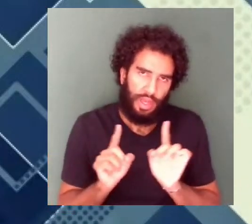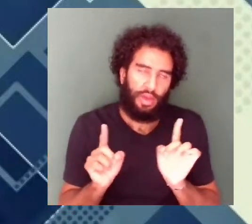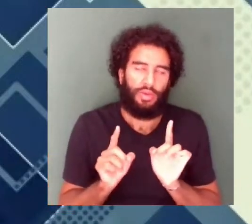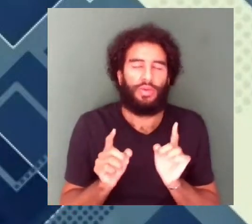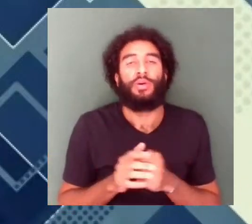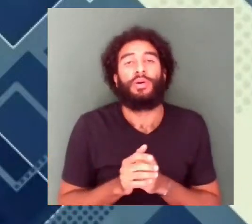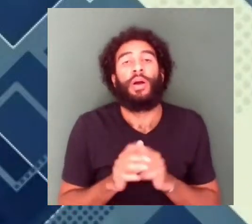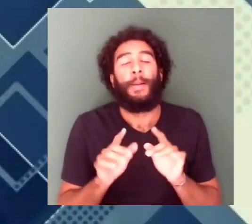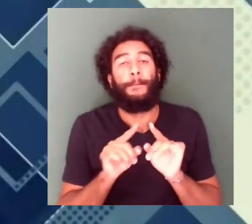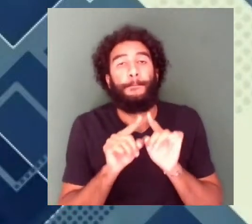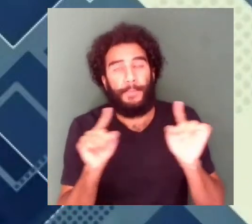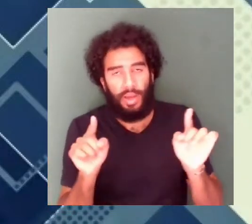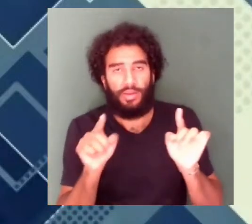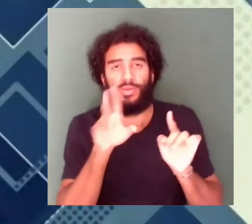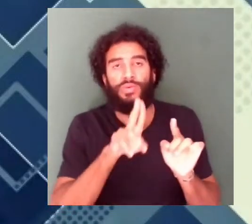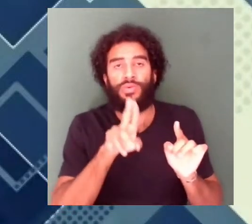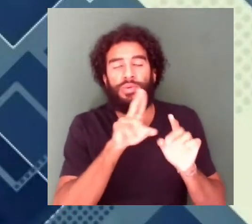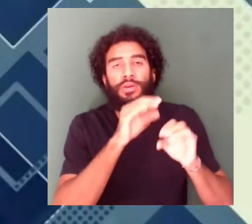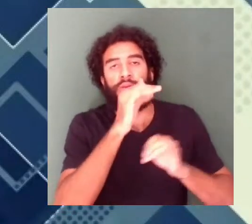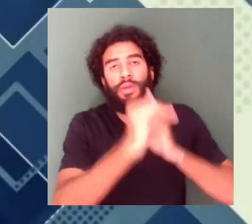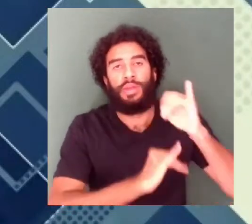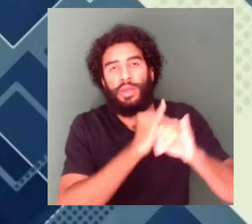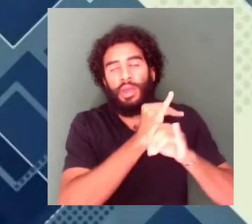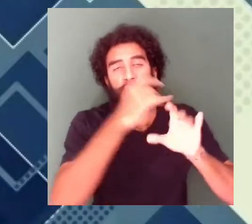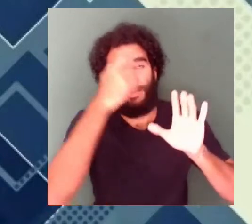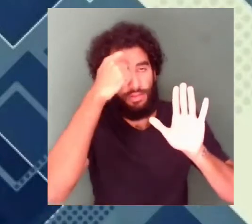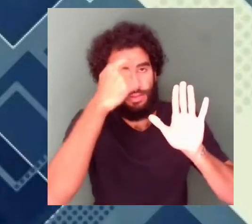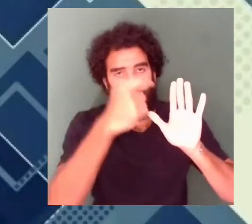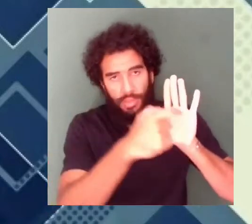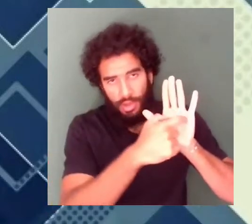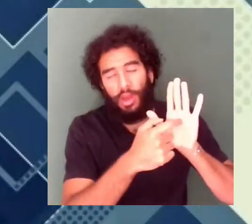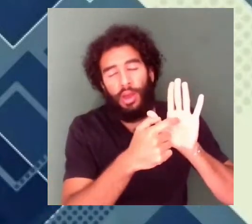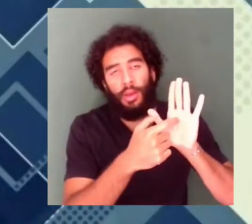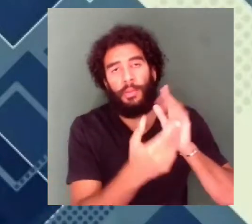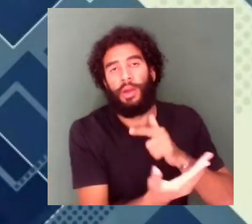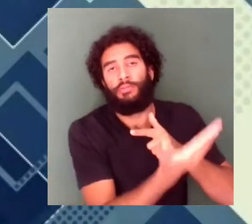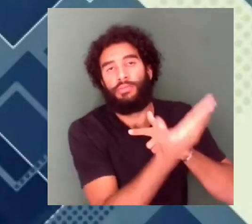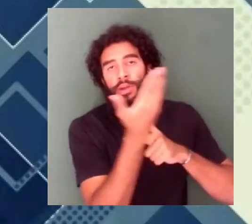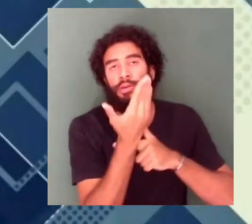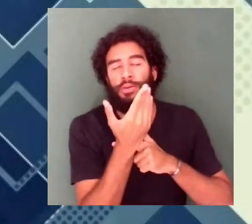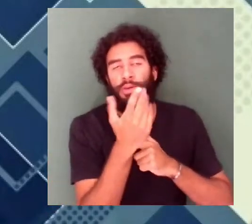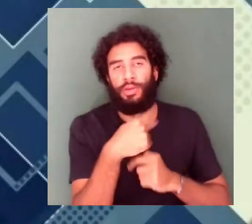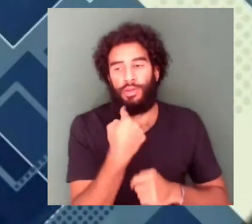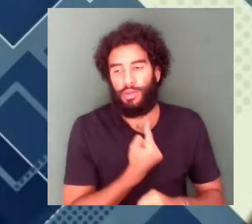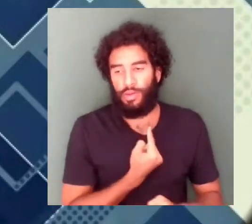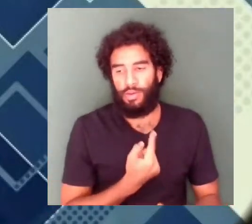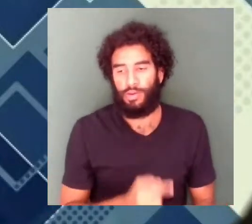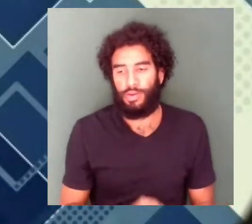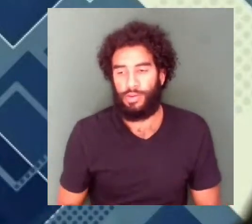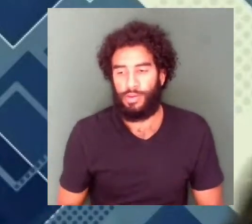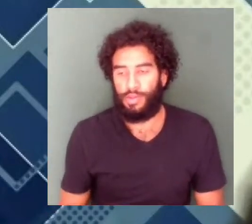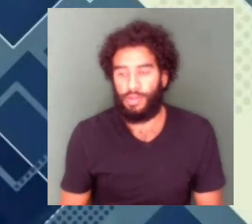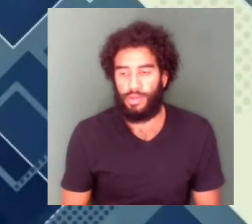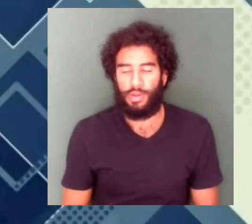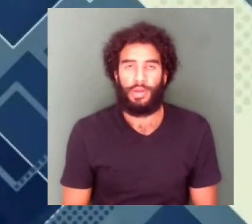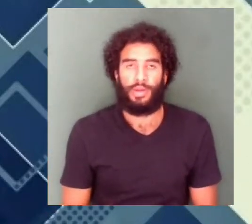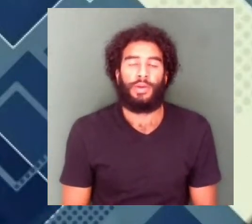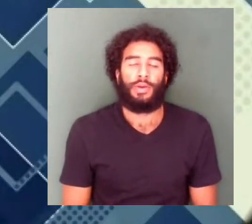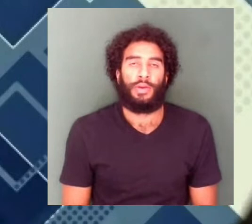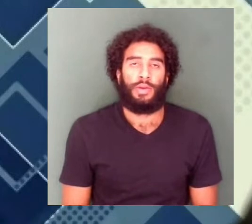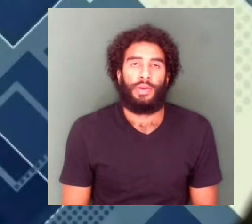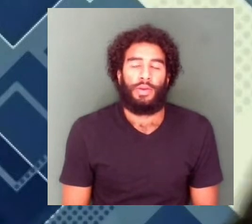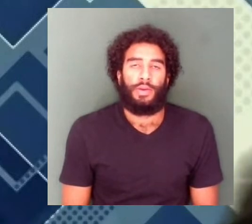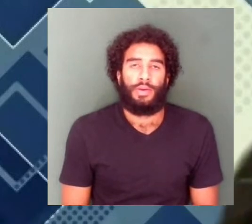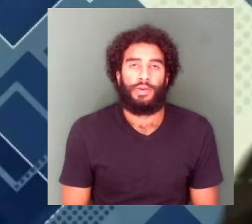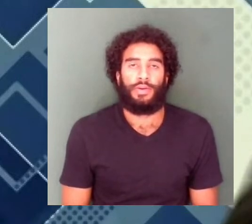able to do using human resources, but that we're using AI to carry out to optimize